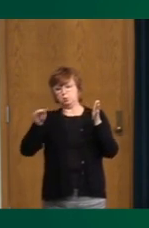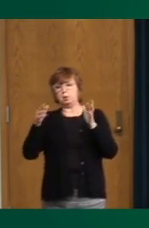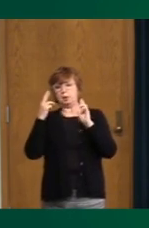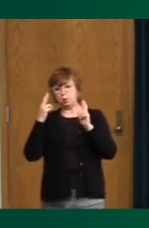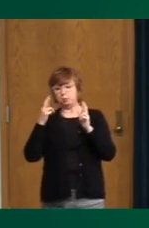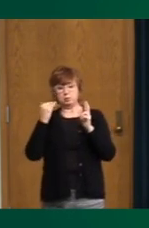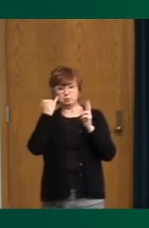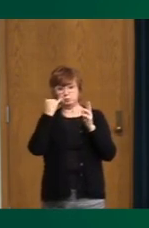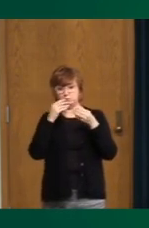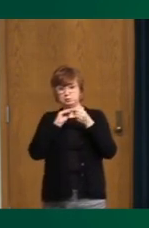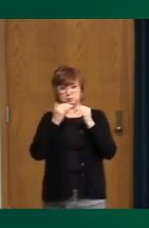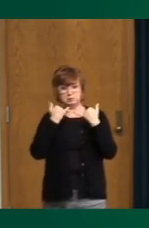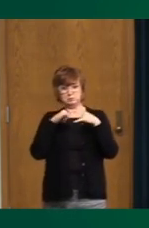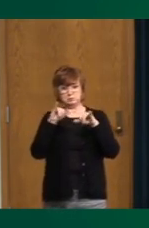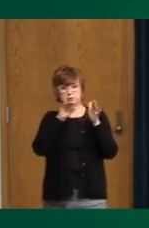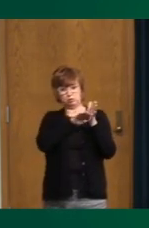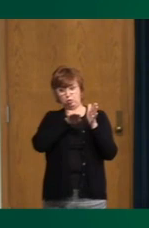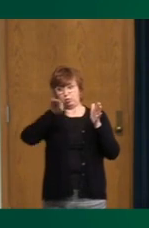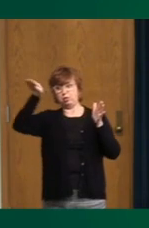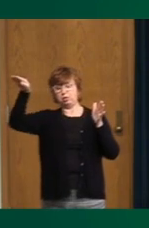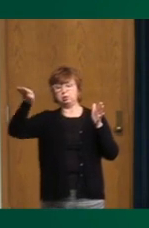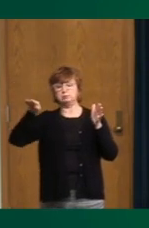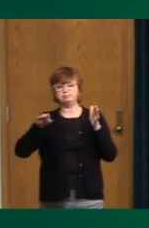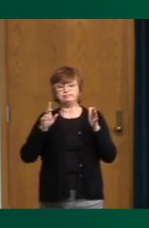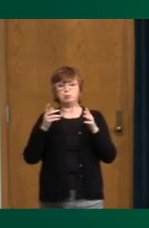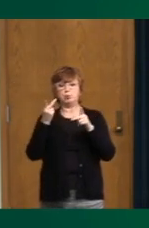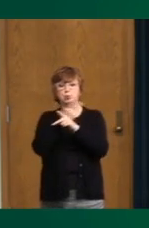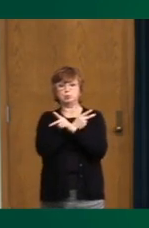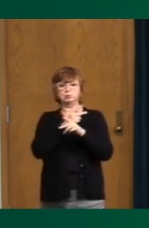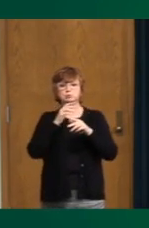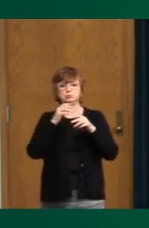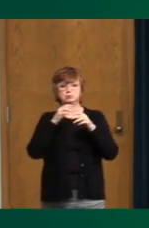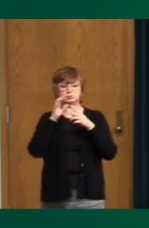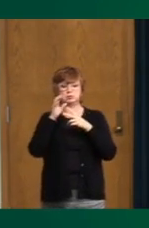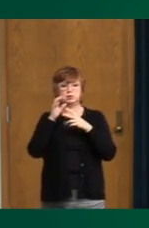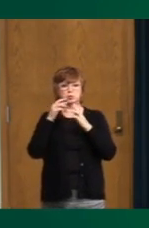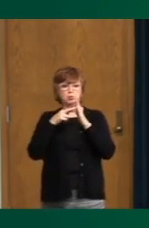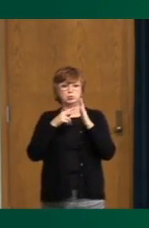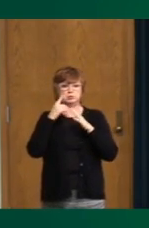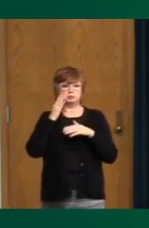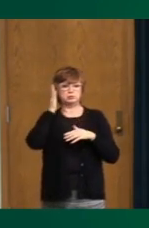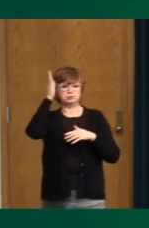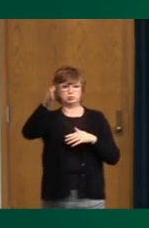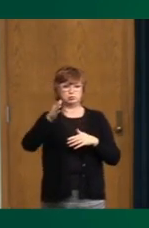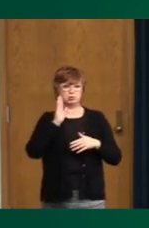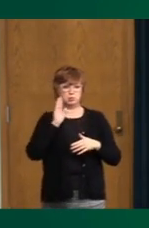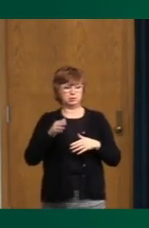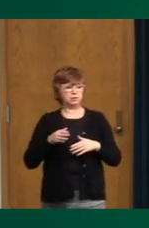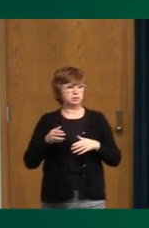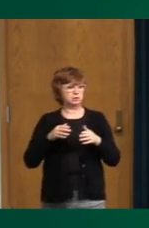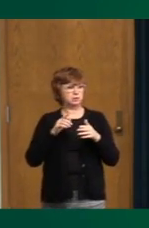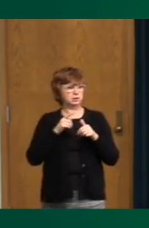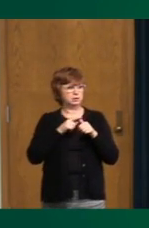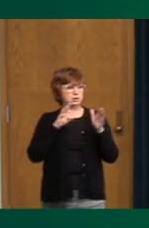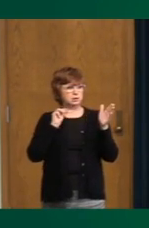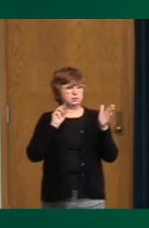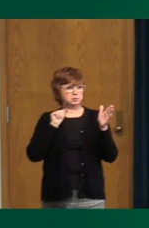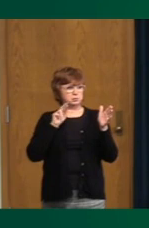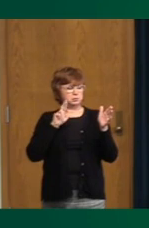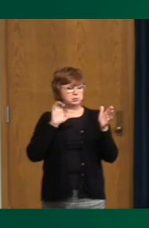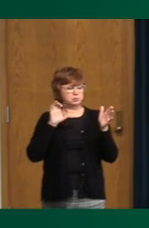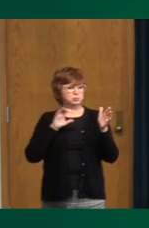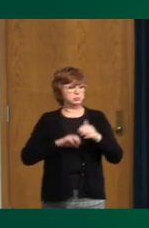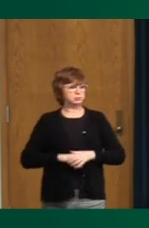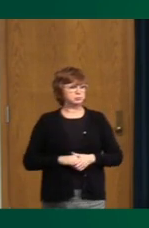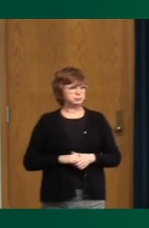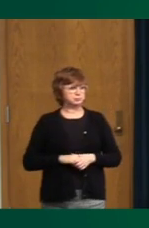us. Thank you. Thank you, Doctor. Thank you, Premier. We'll now take questions. We'll take a first question with the room. Mark? With many doctors